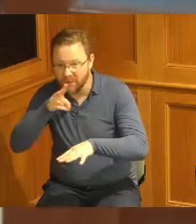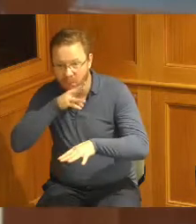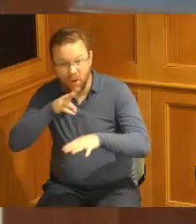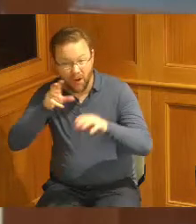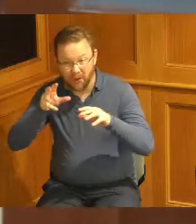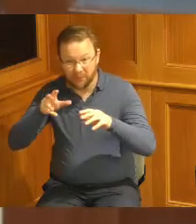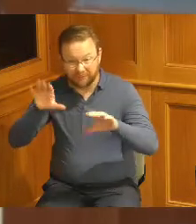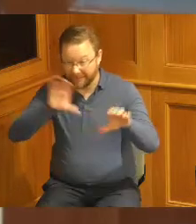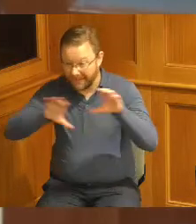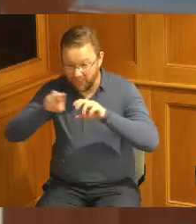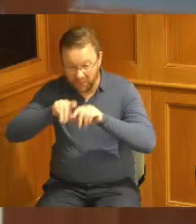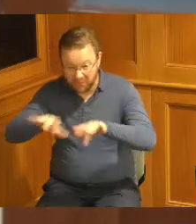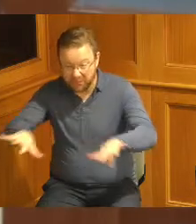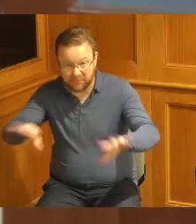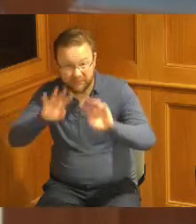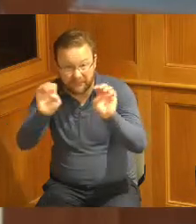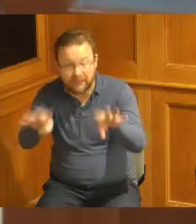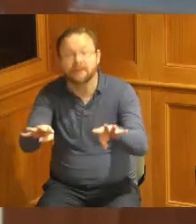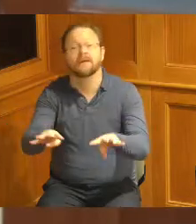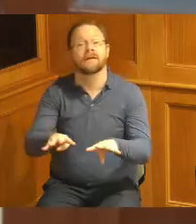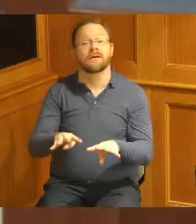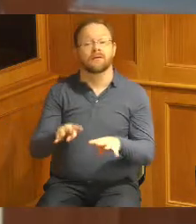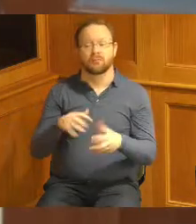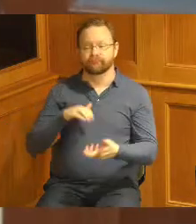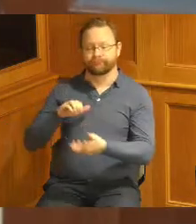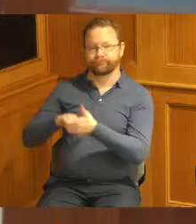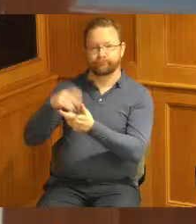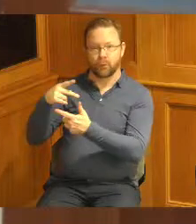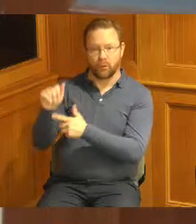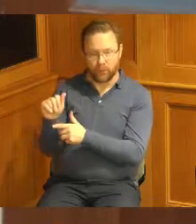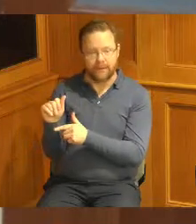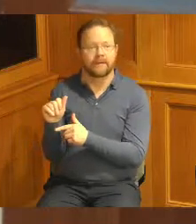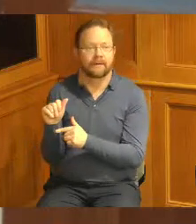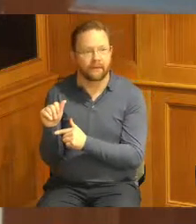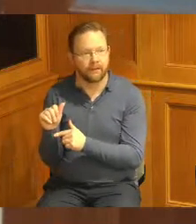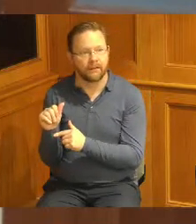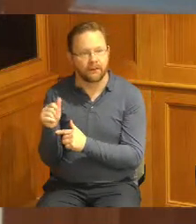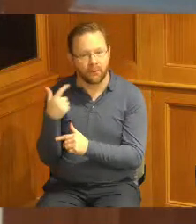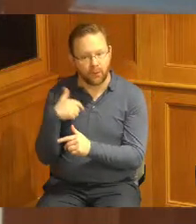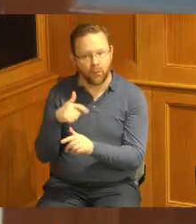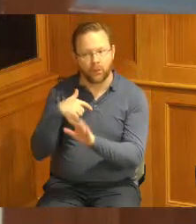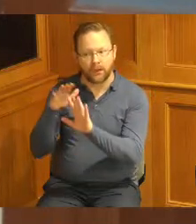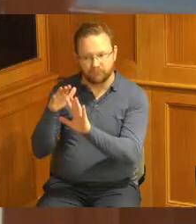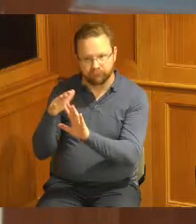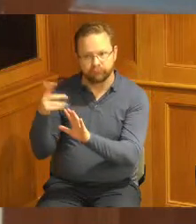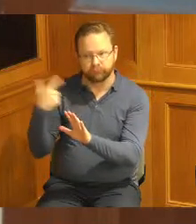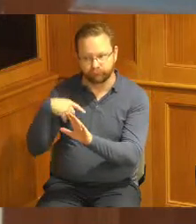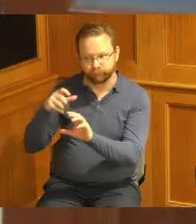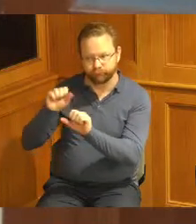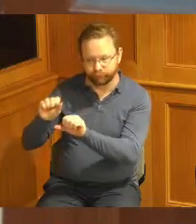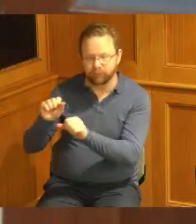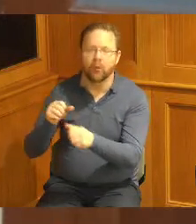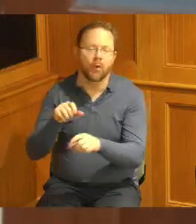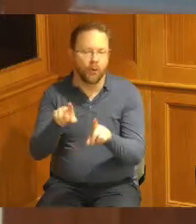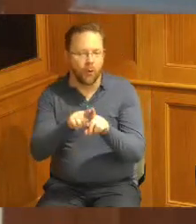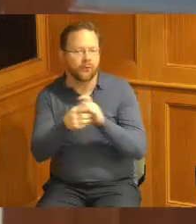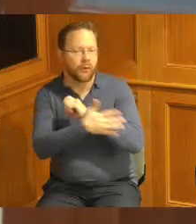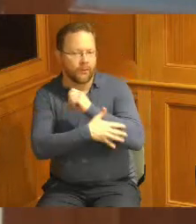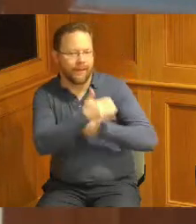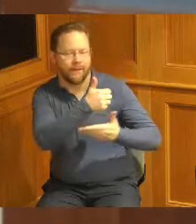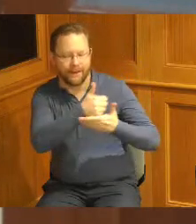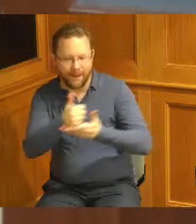And working with the folks at the Port Authority, we were able, and they were able, with help from the county,